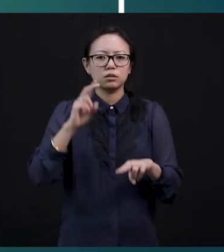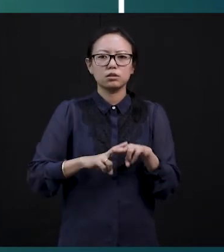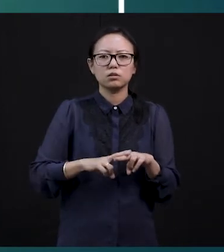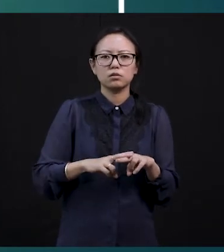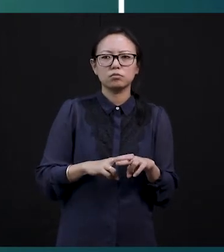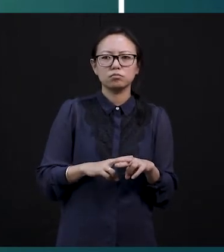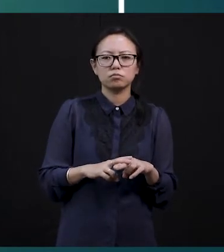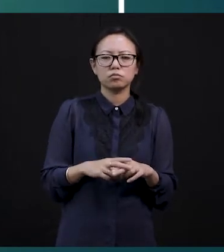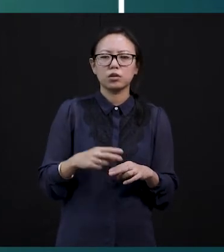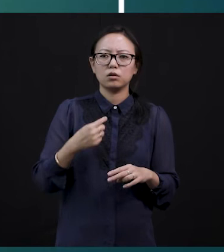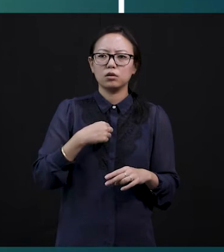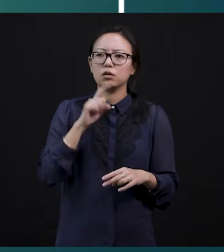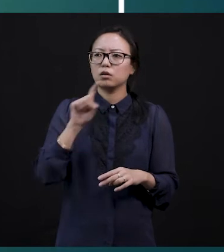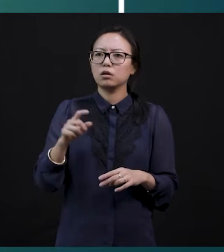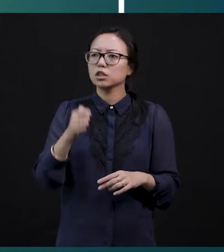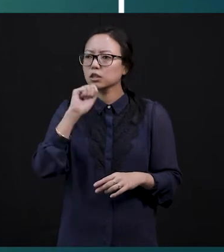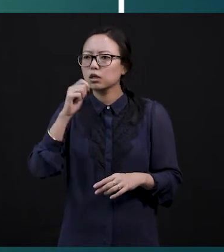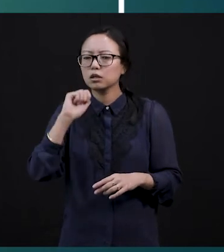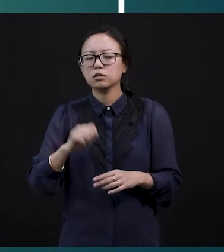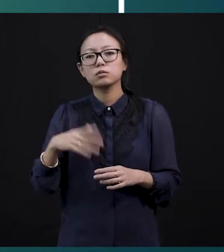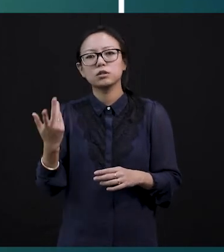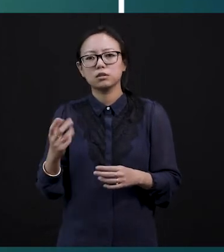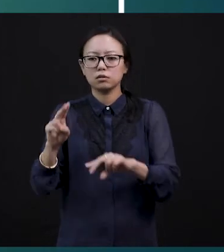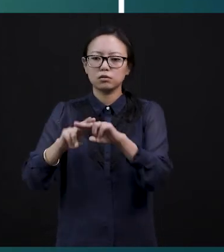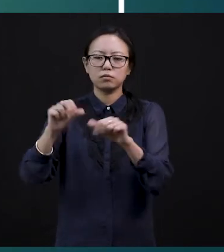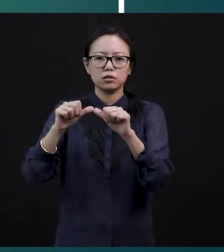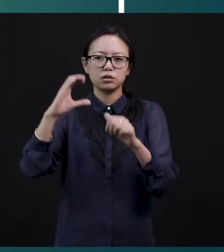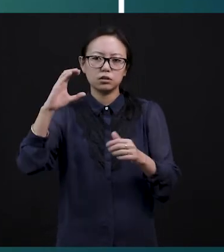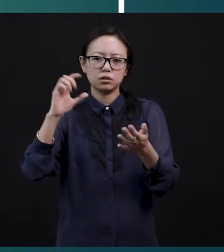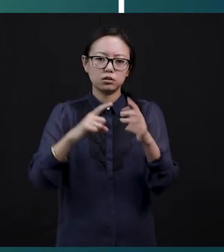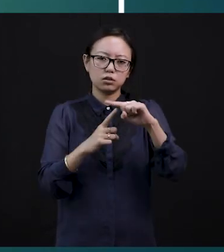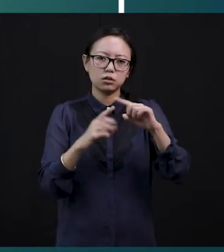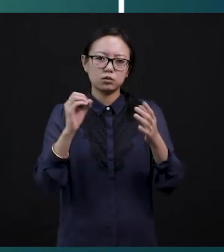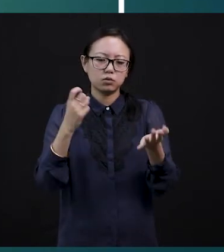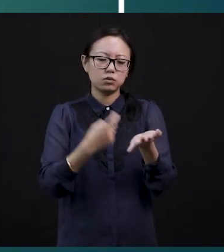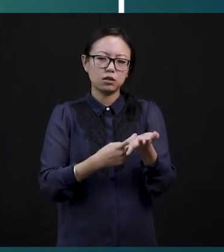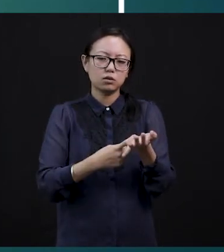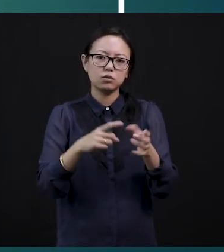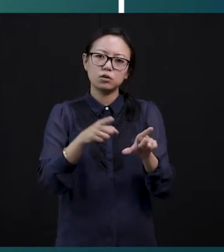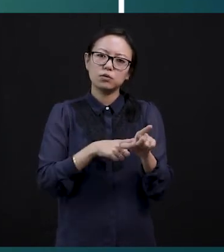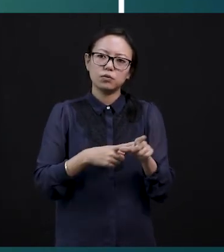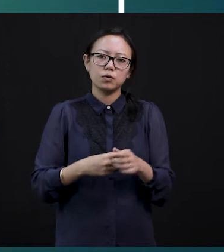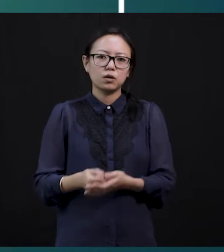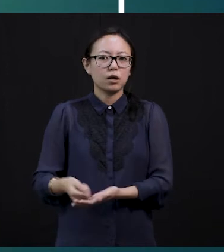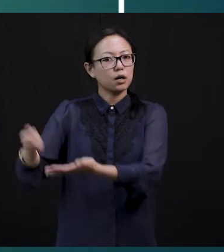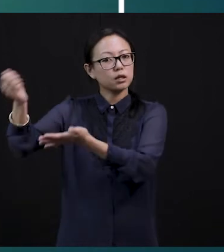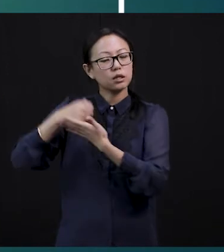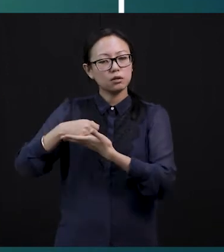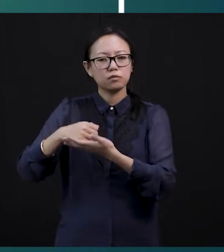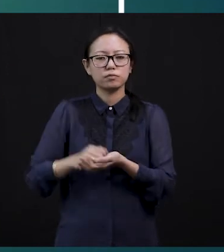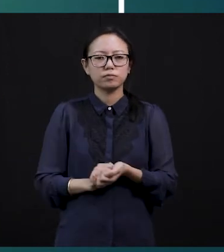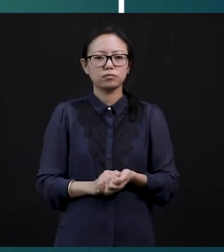shop. So, to come with that packet of ice cream from the wholesale market to the retail